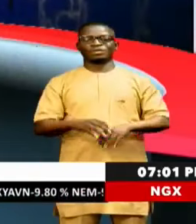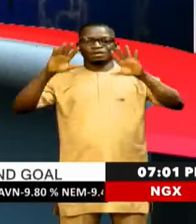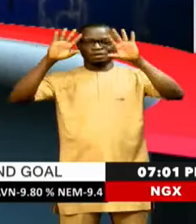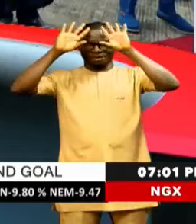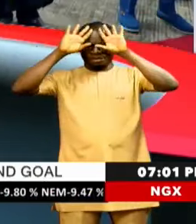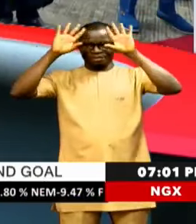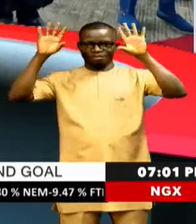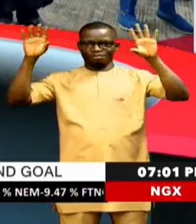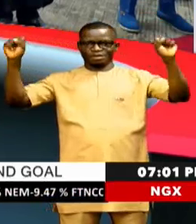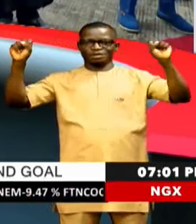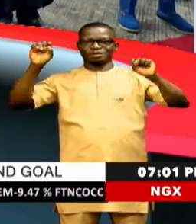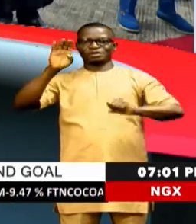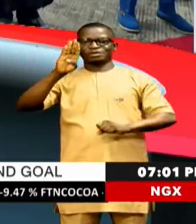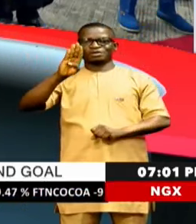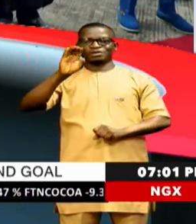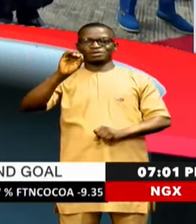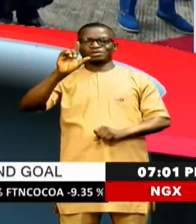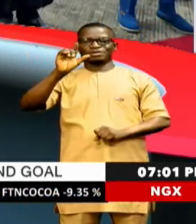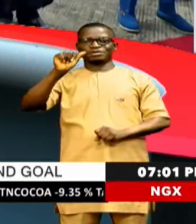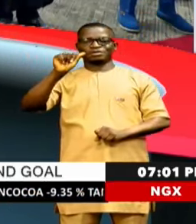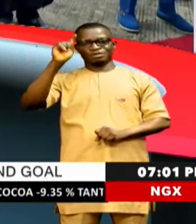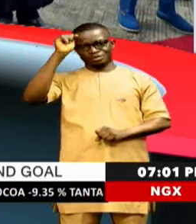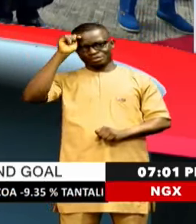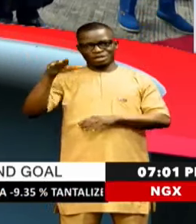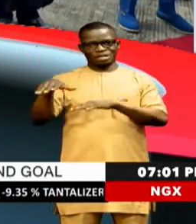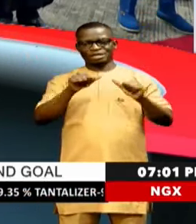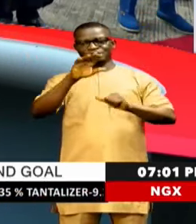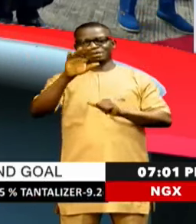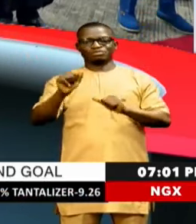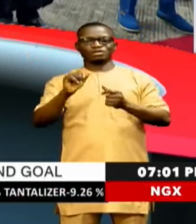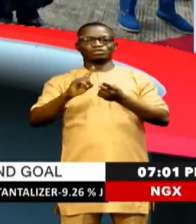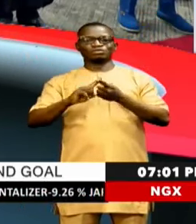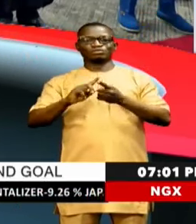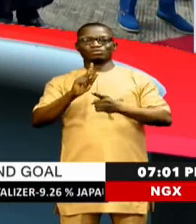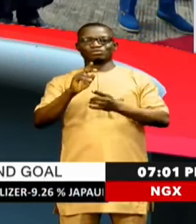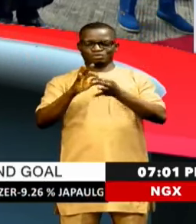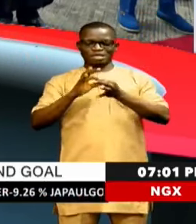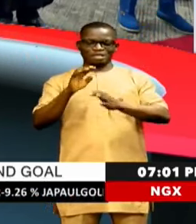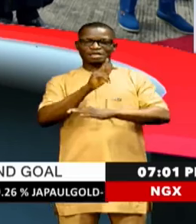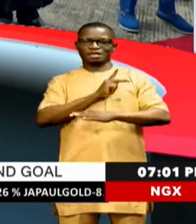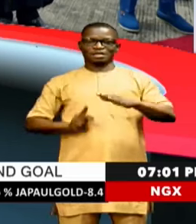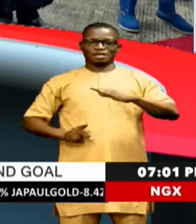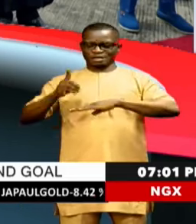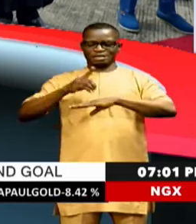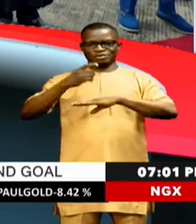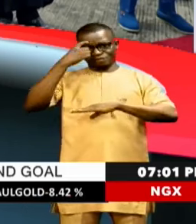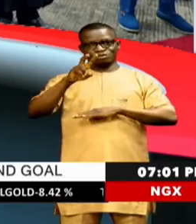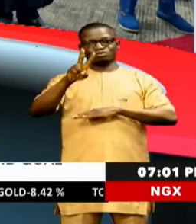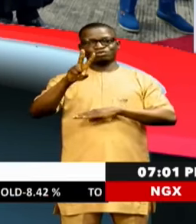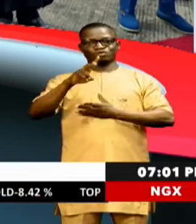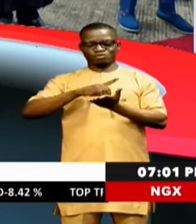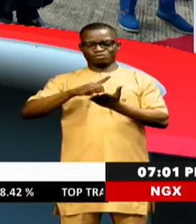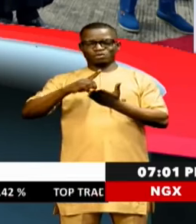President Bola Tinubu has departed Abuja for the United Kingdom for a two-week vacation, part of his